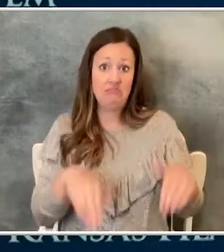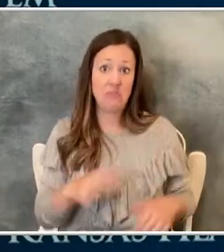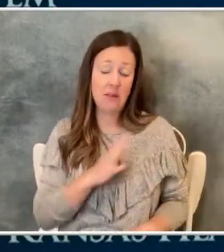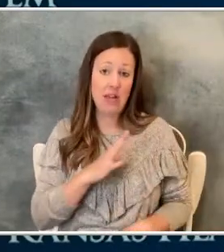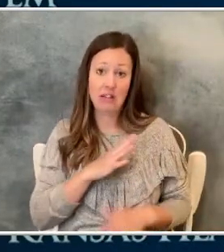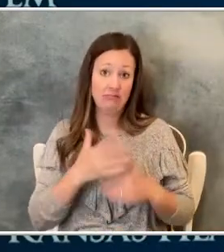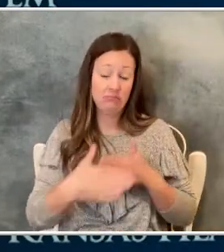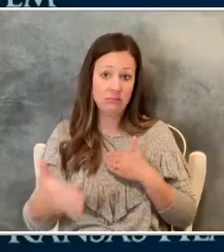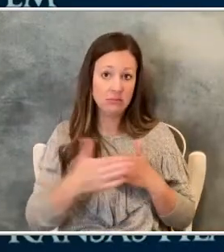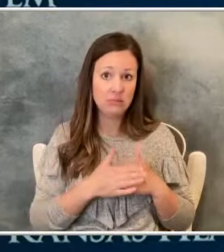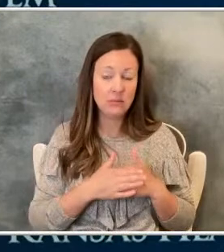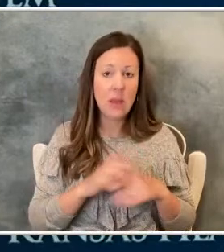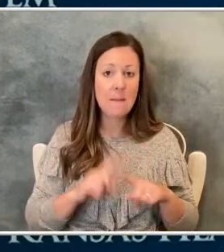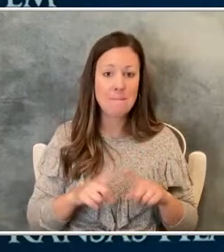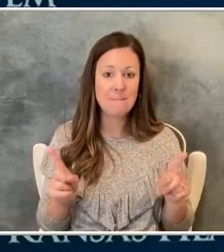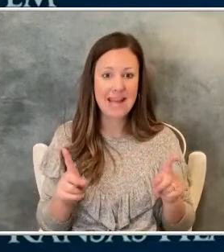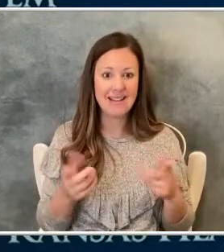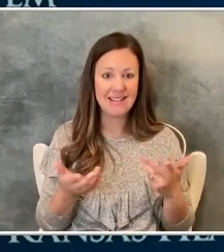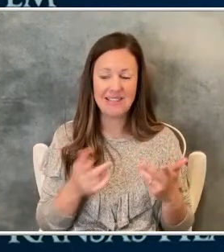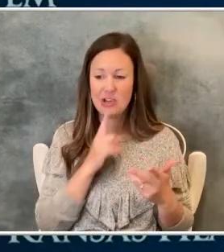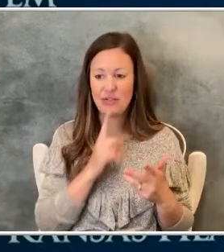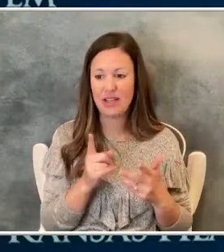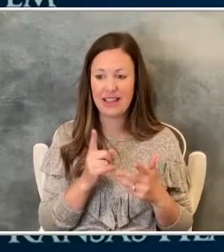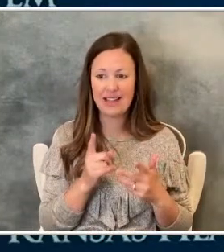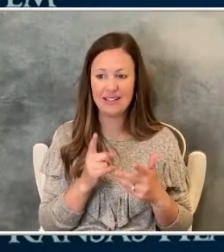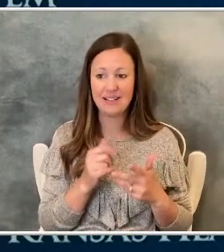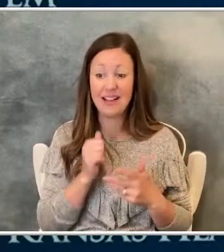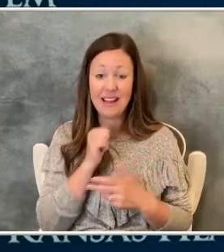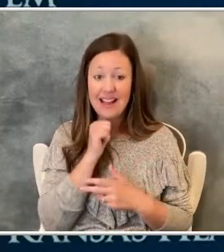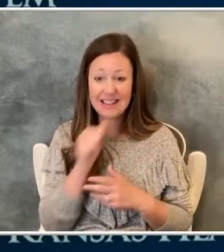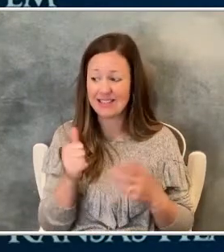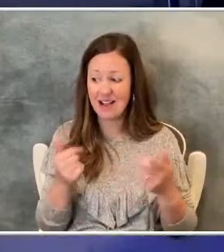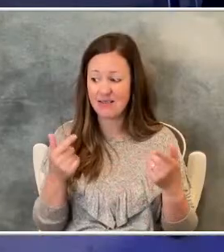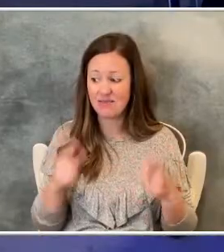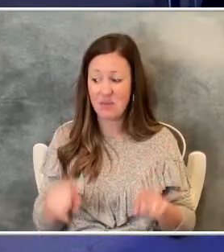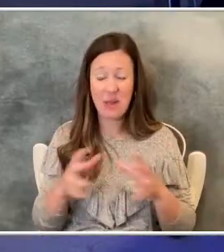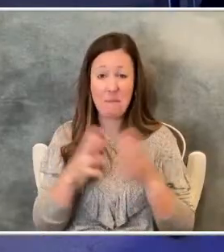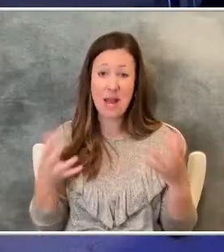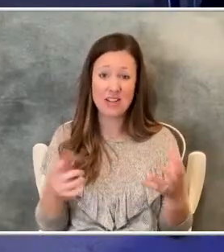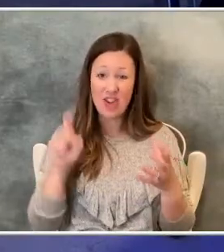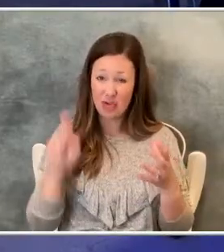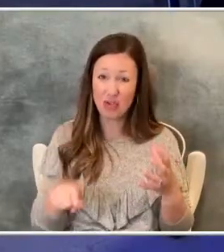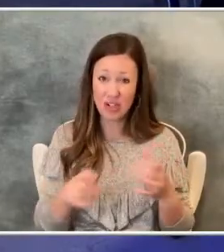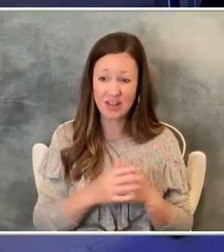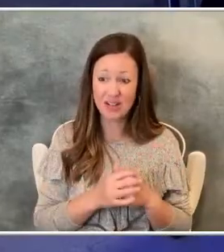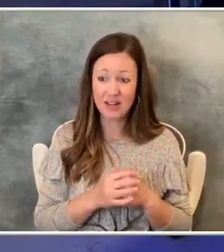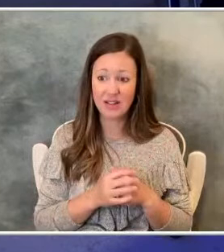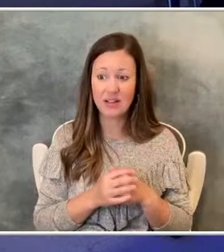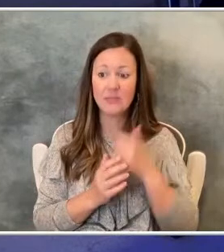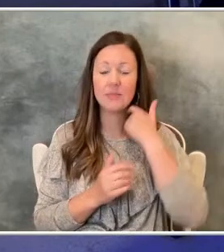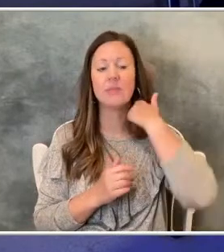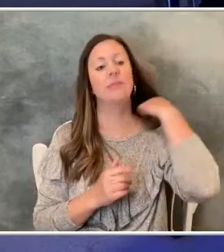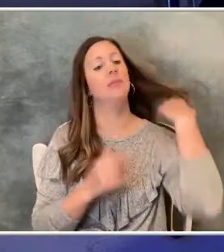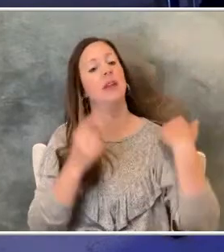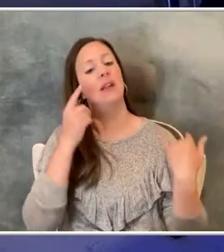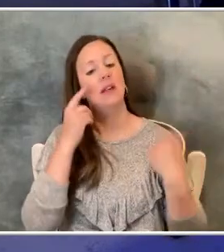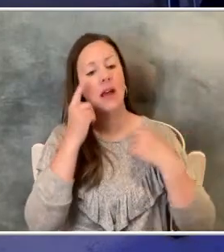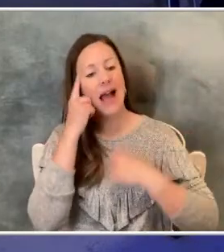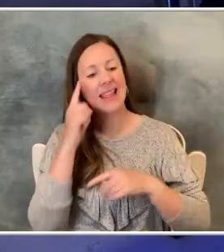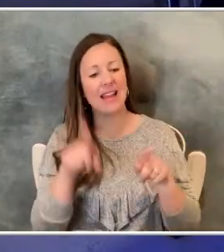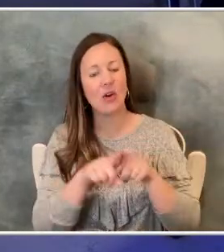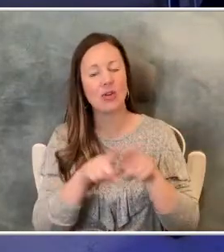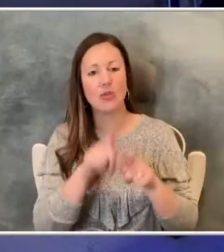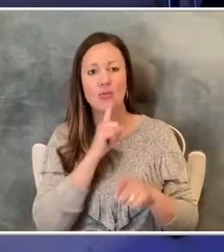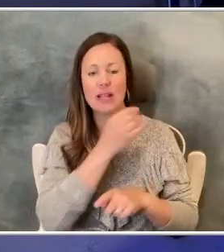not being performed. I think the compliance with that is not 100%. Right. So